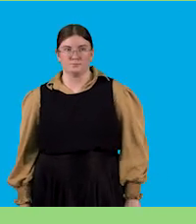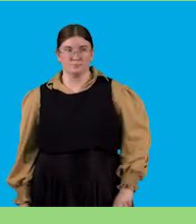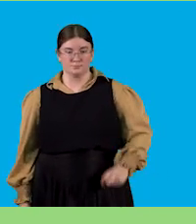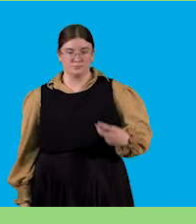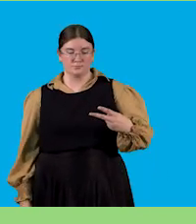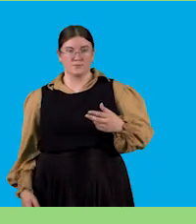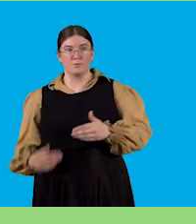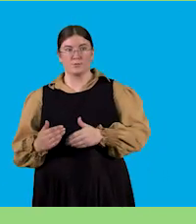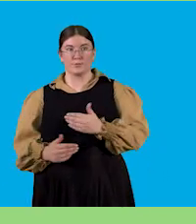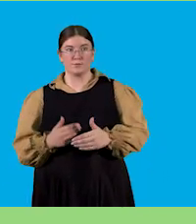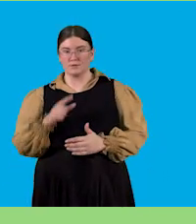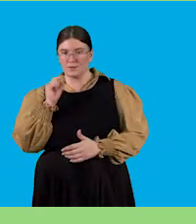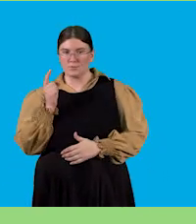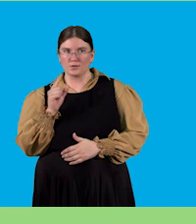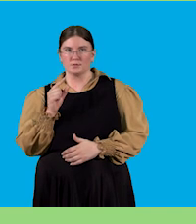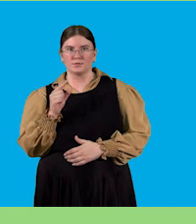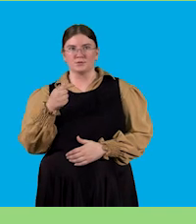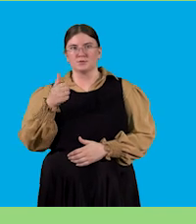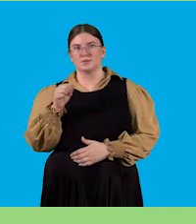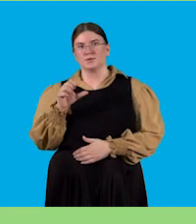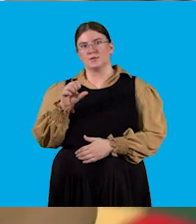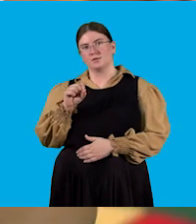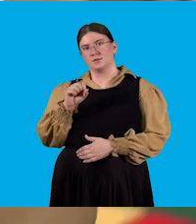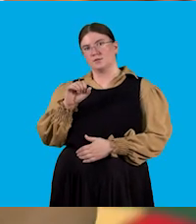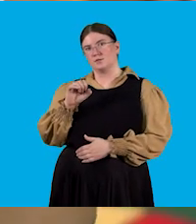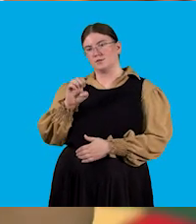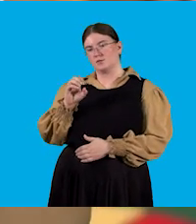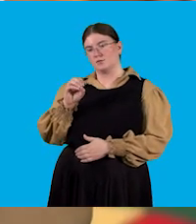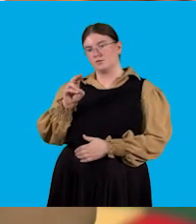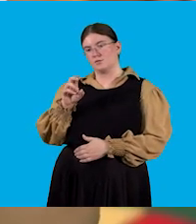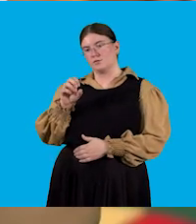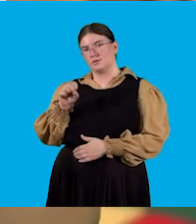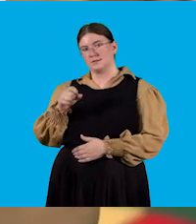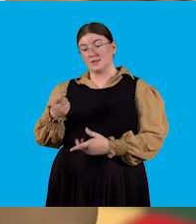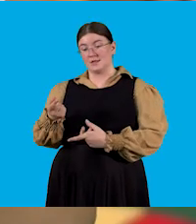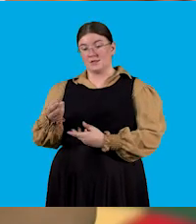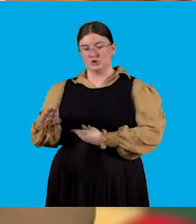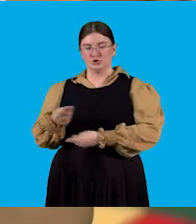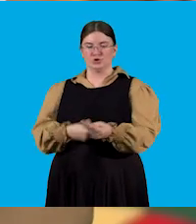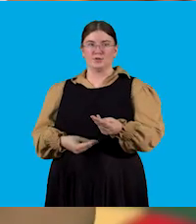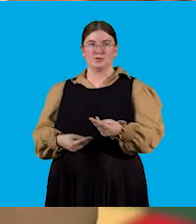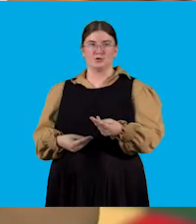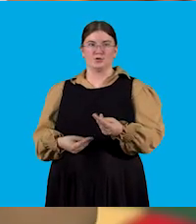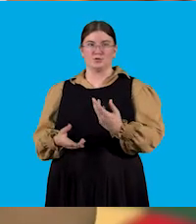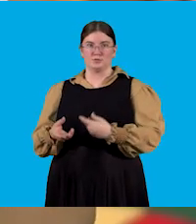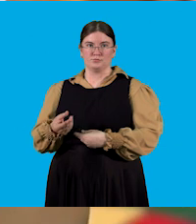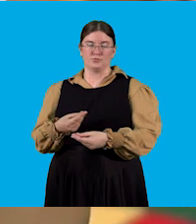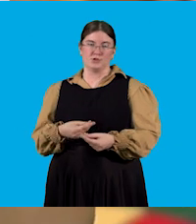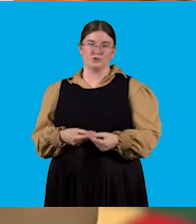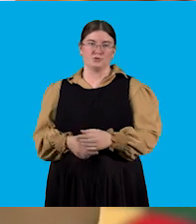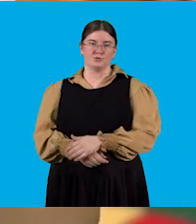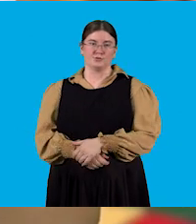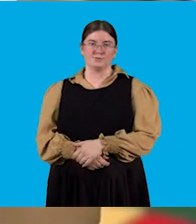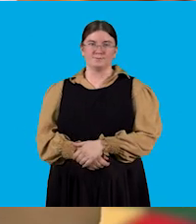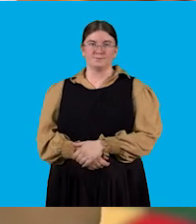Now, the second process is called gaseous exchange. As the phrase suggests, it is an exchange of